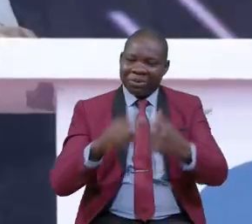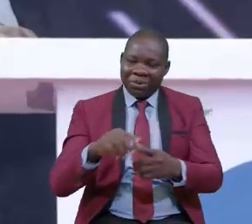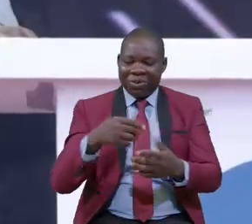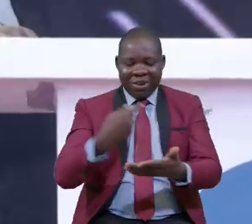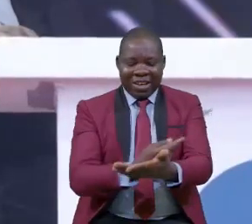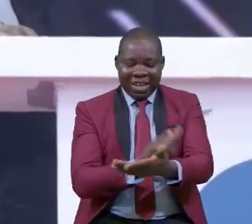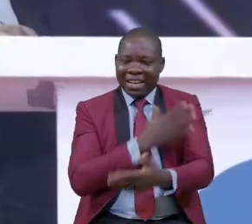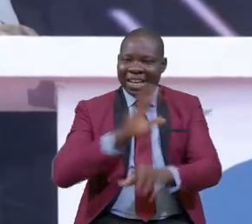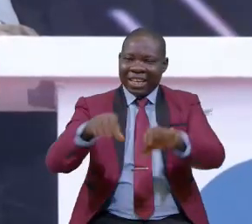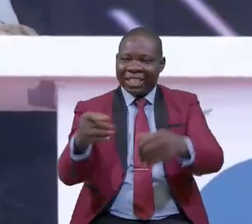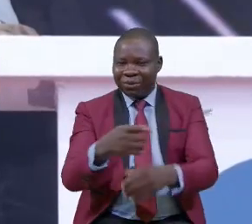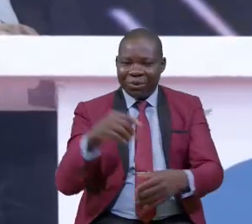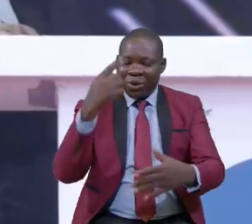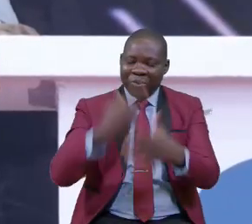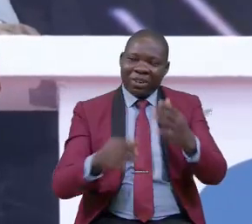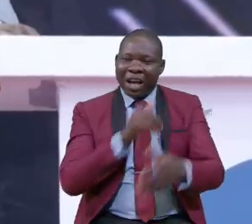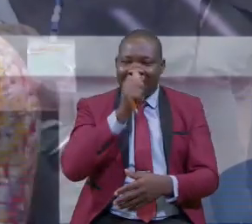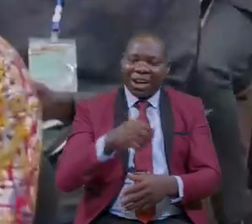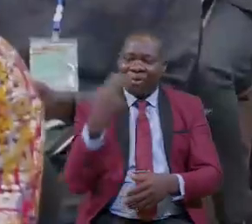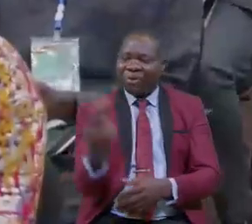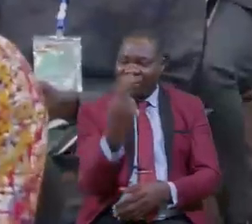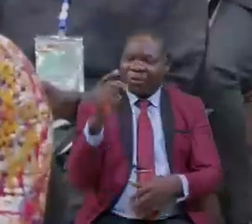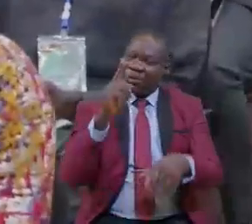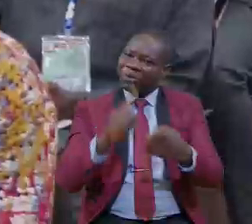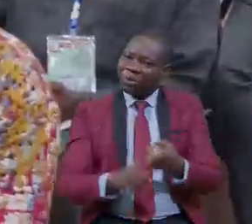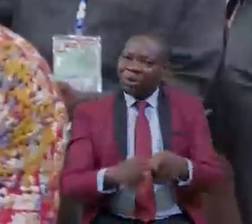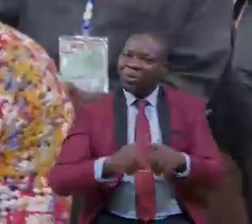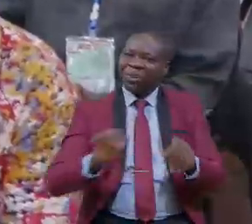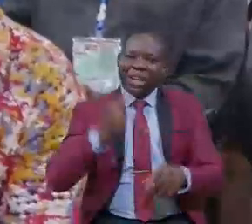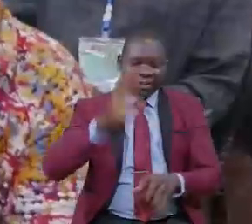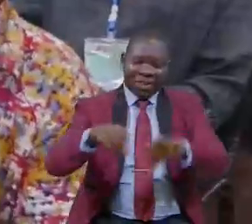have to give you something new. Something higher.